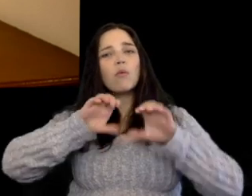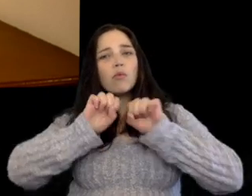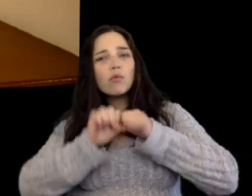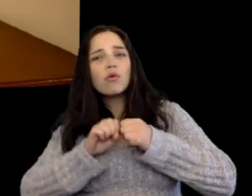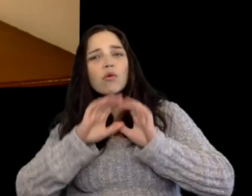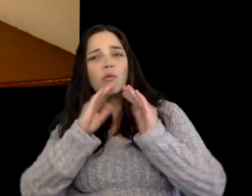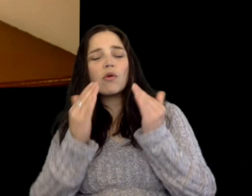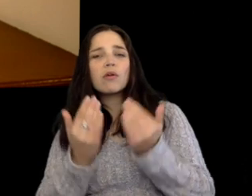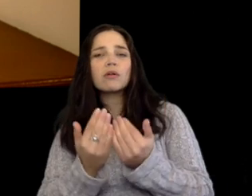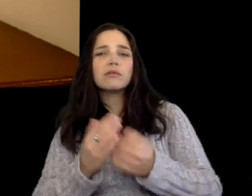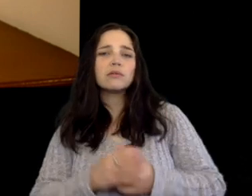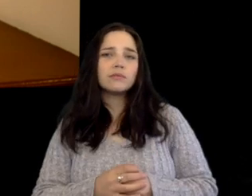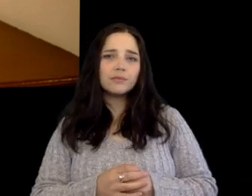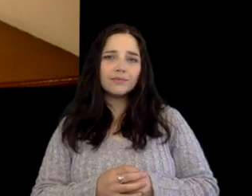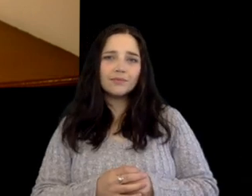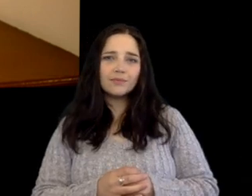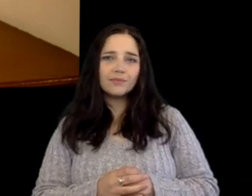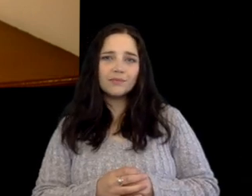world.